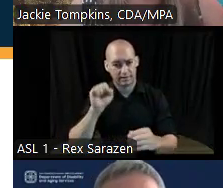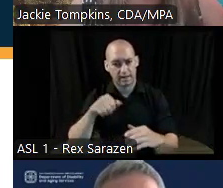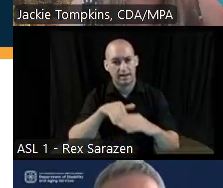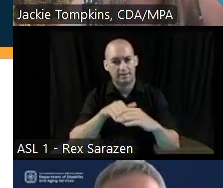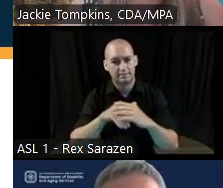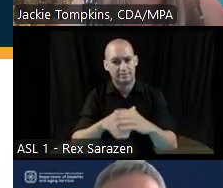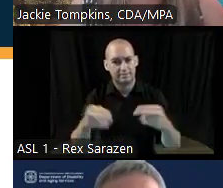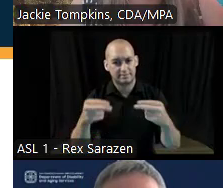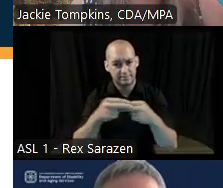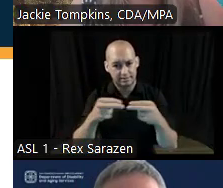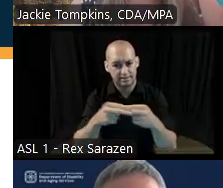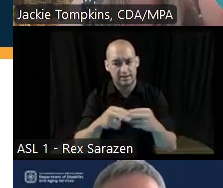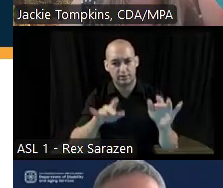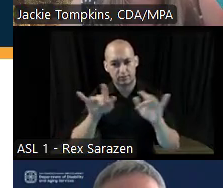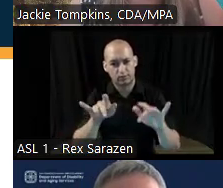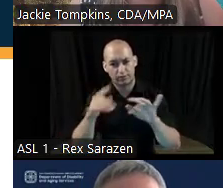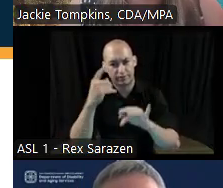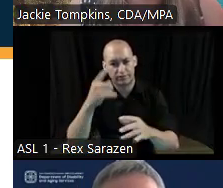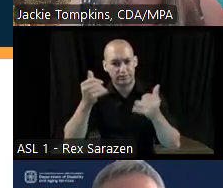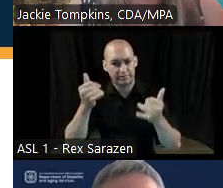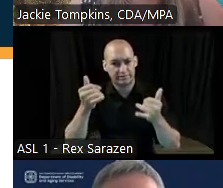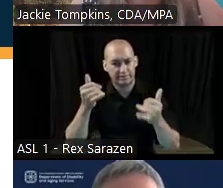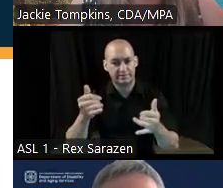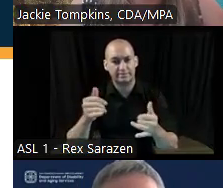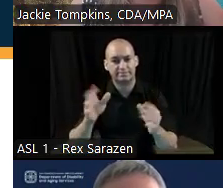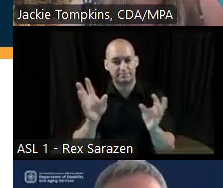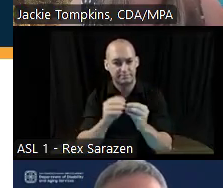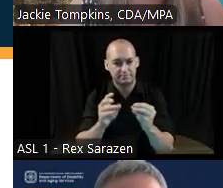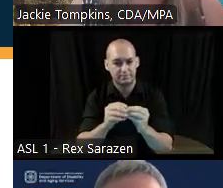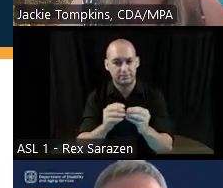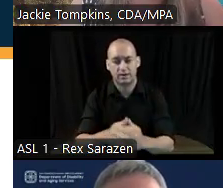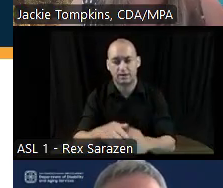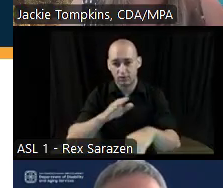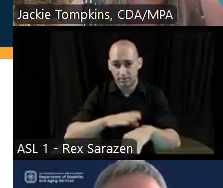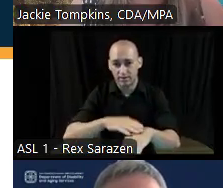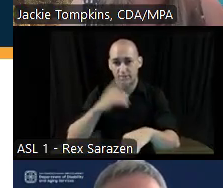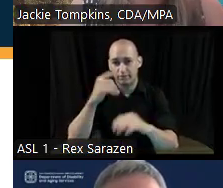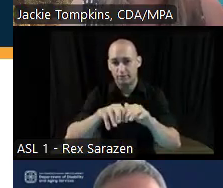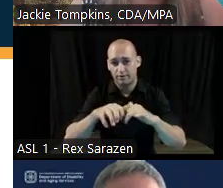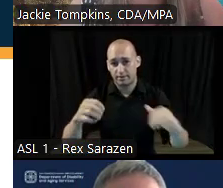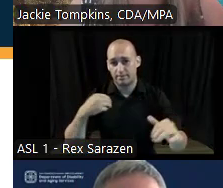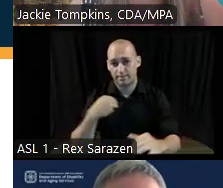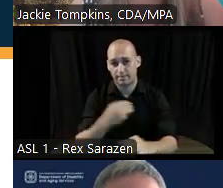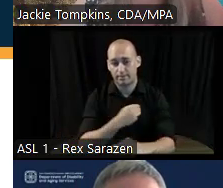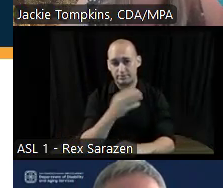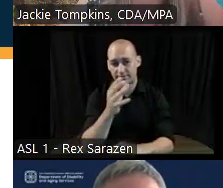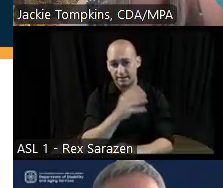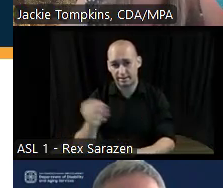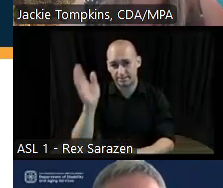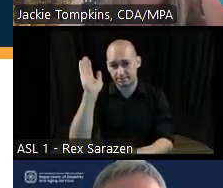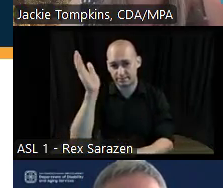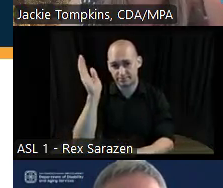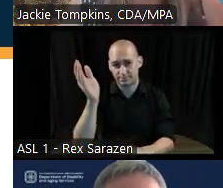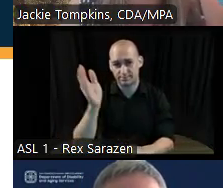recording following today's session. And just a quick reminder for committee members as well as presenters and panelists that may be joining